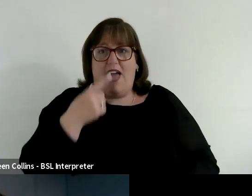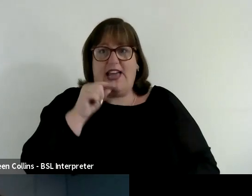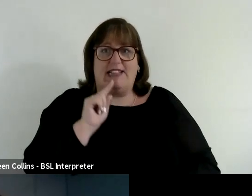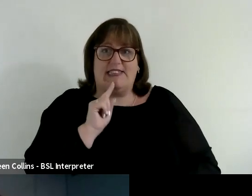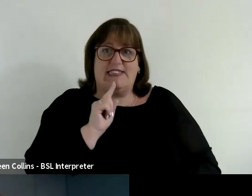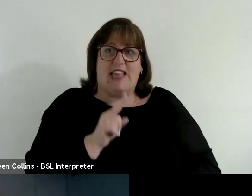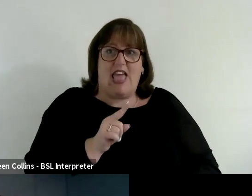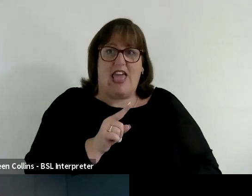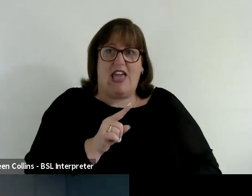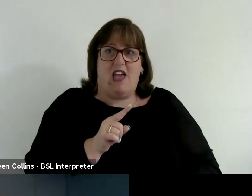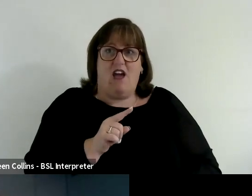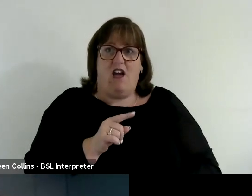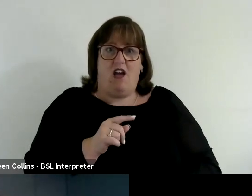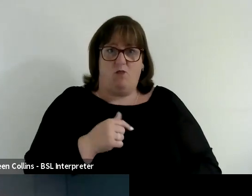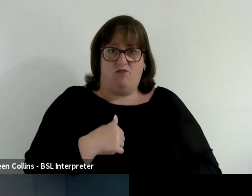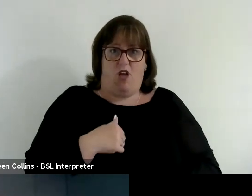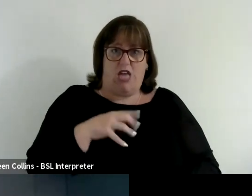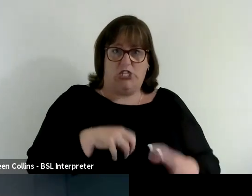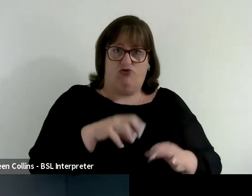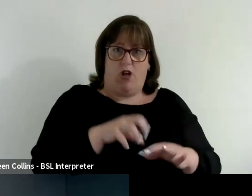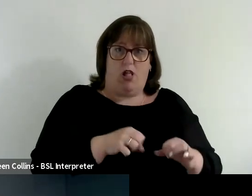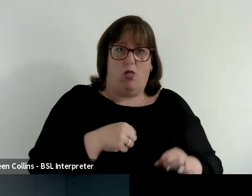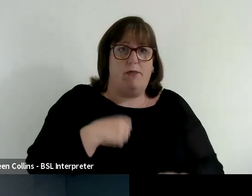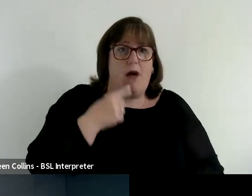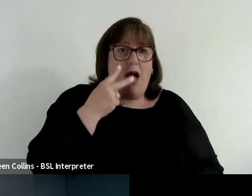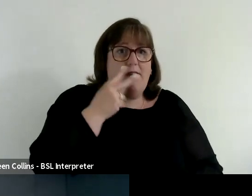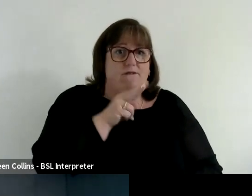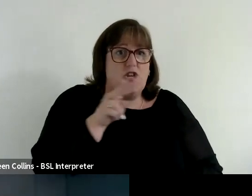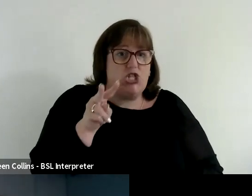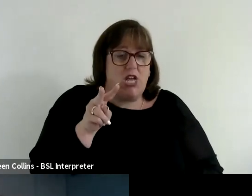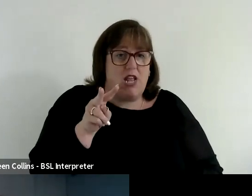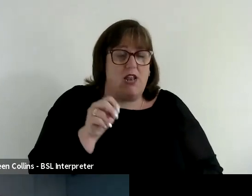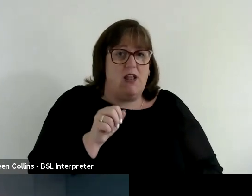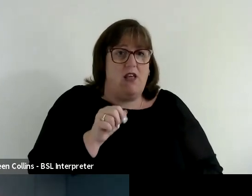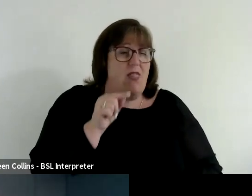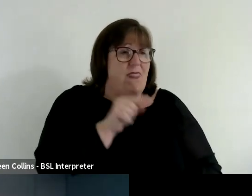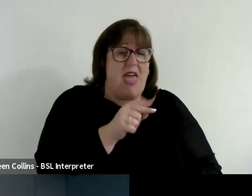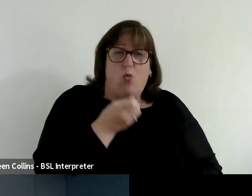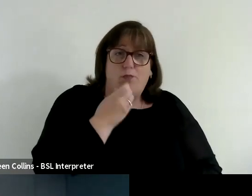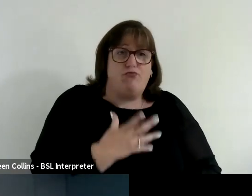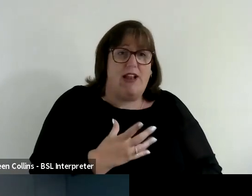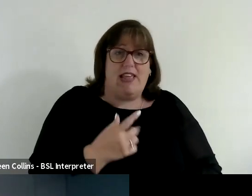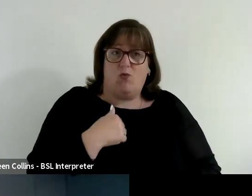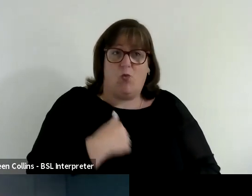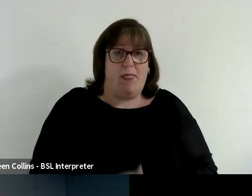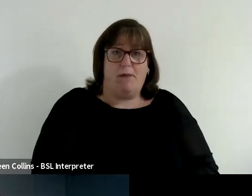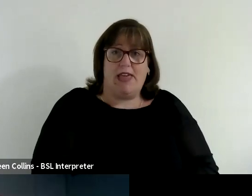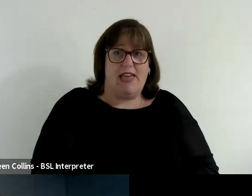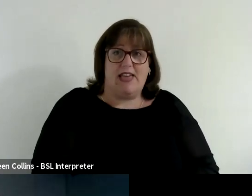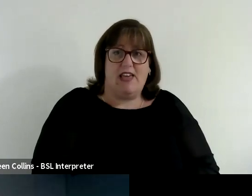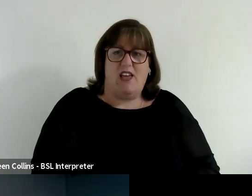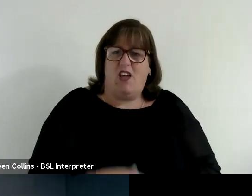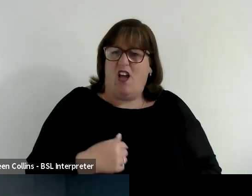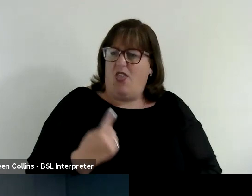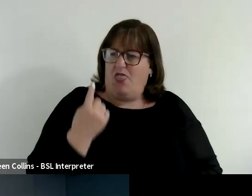actually, like, I struggle with my vision. And they were so brilliant. But I mean, that was, you know, I was in my